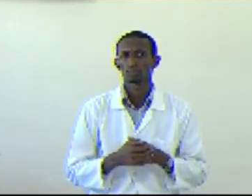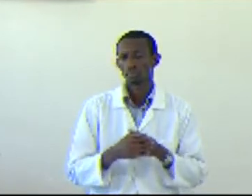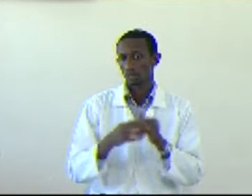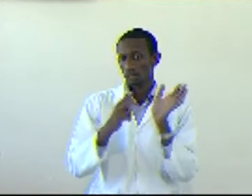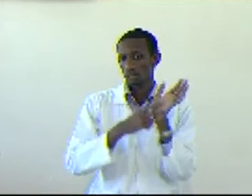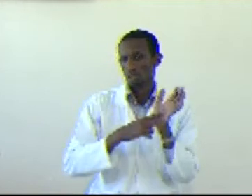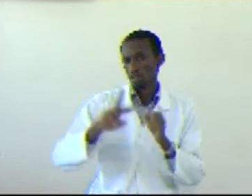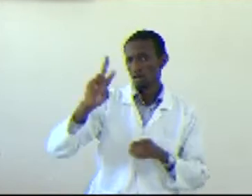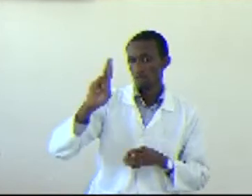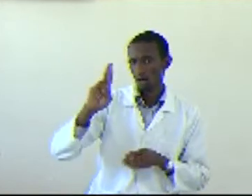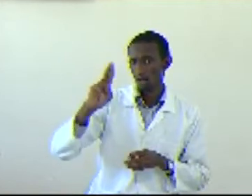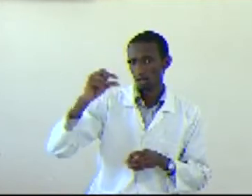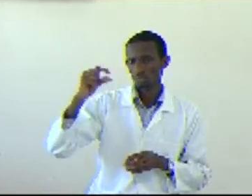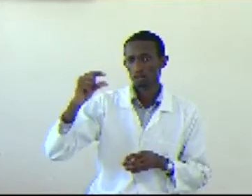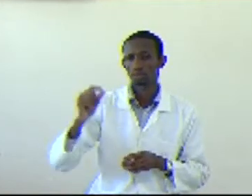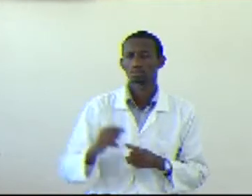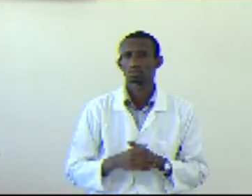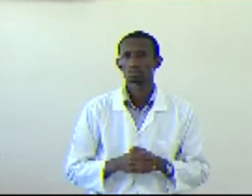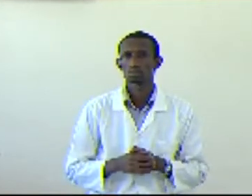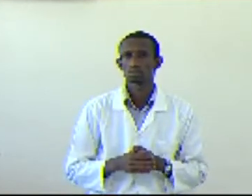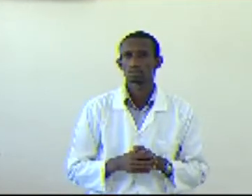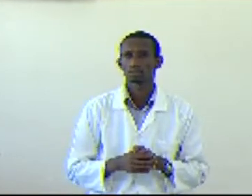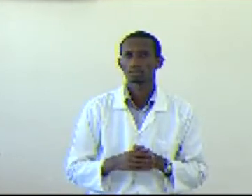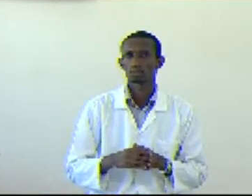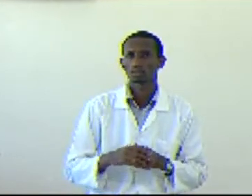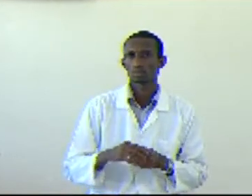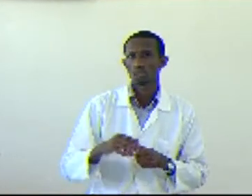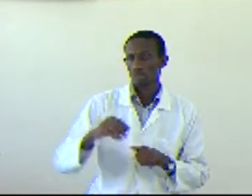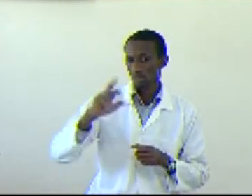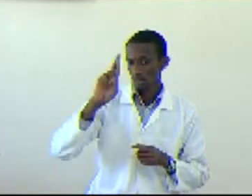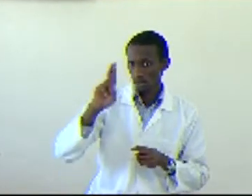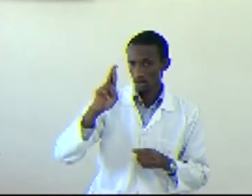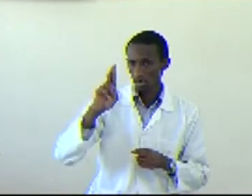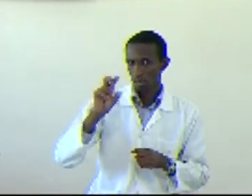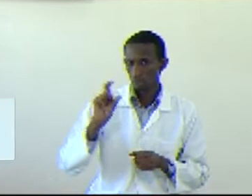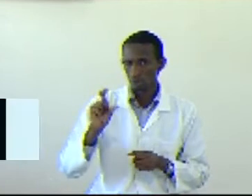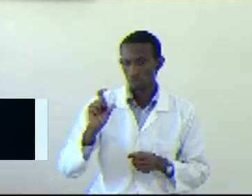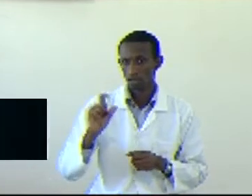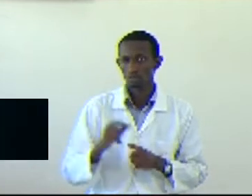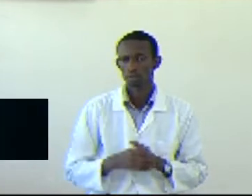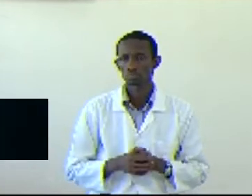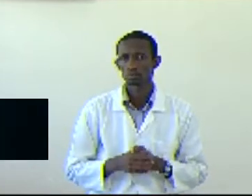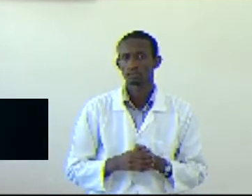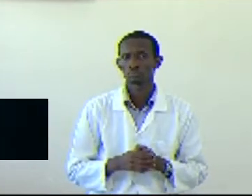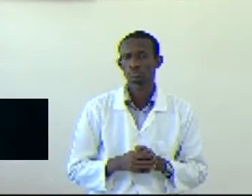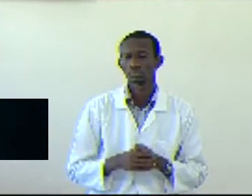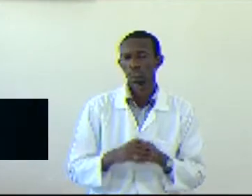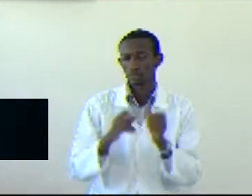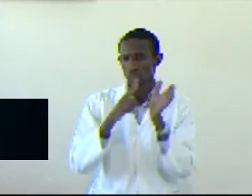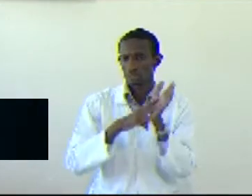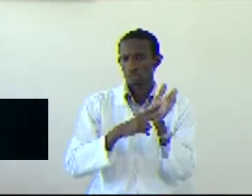R, okay? So then this time now R will be equal to, try now to see that we have L